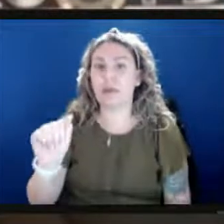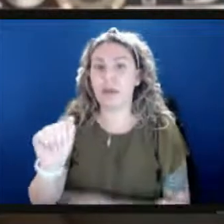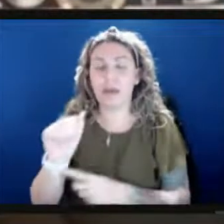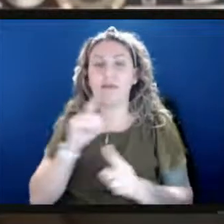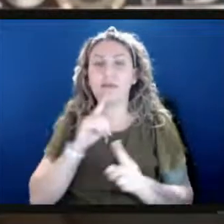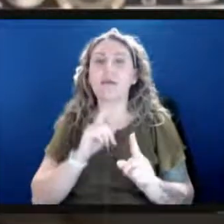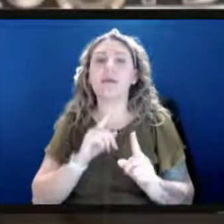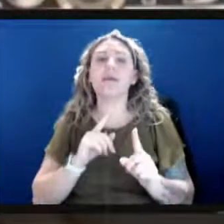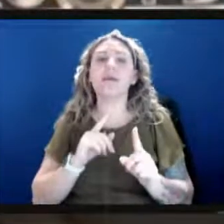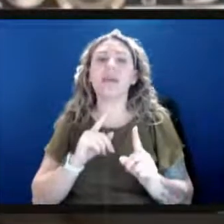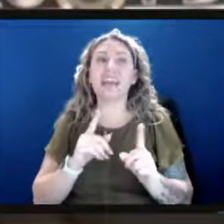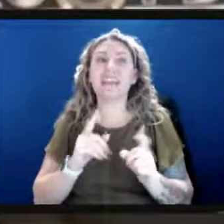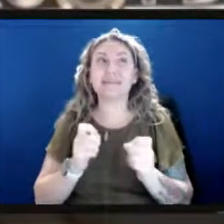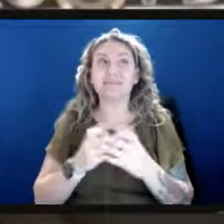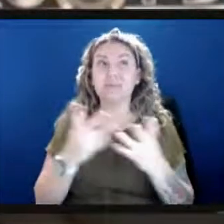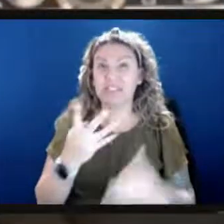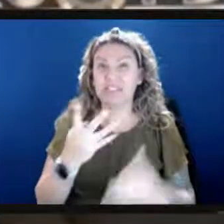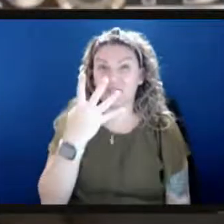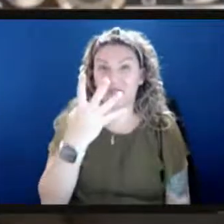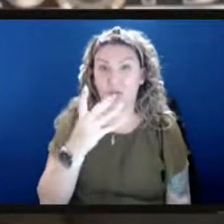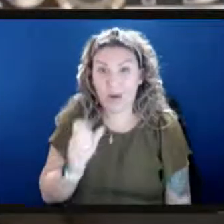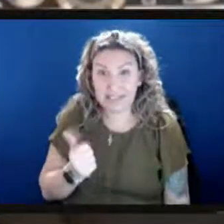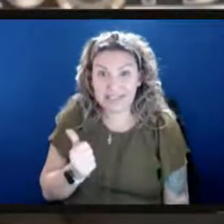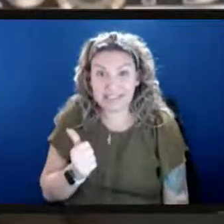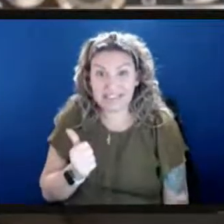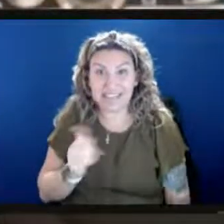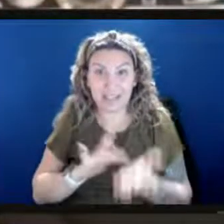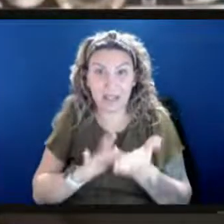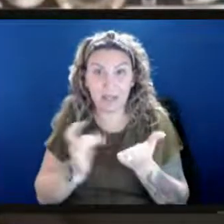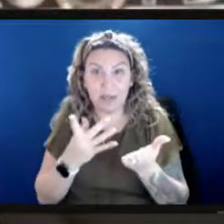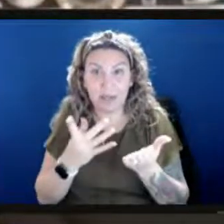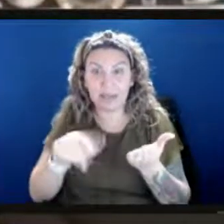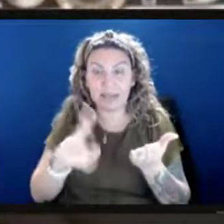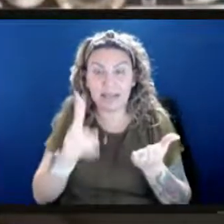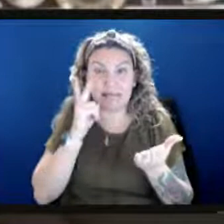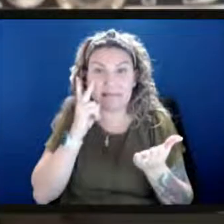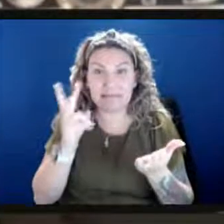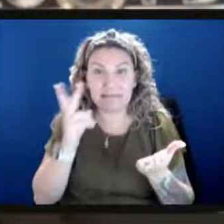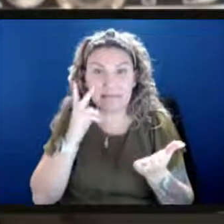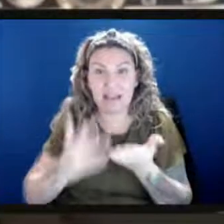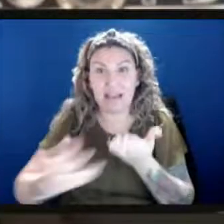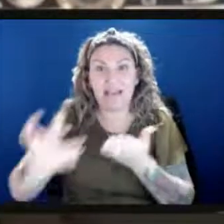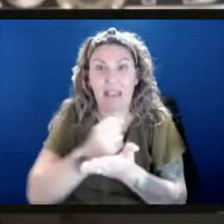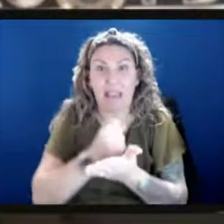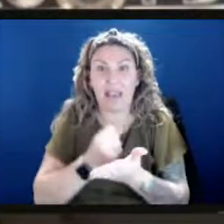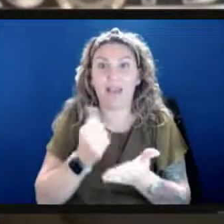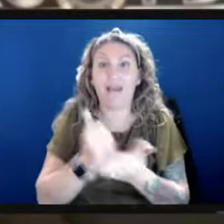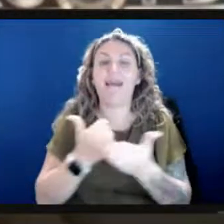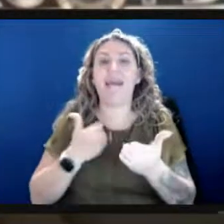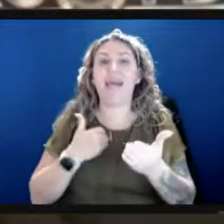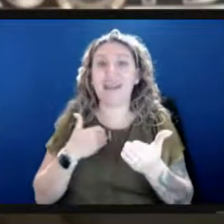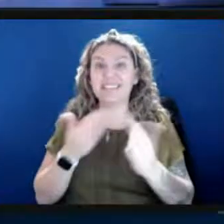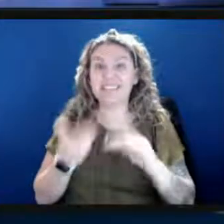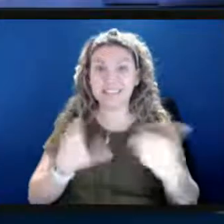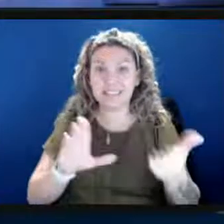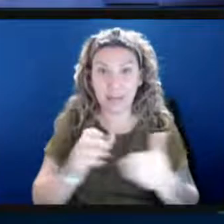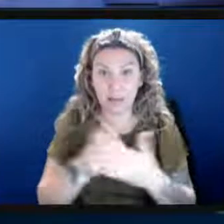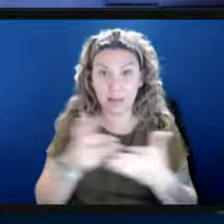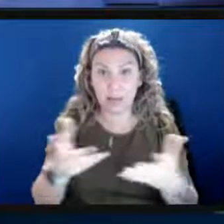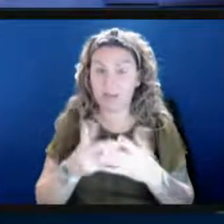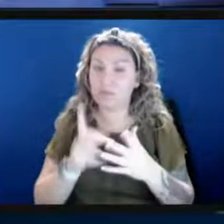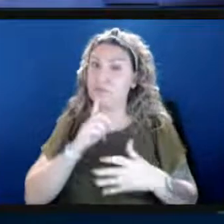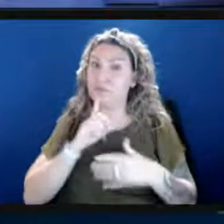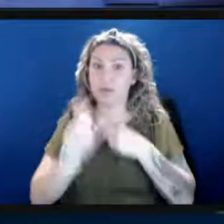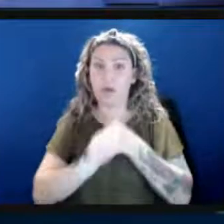4 in 10 of the pills that they seize contain a lethal dose of fentanyl. So it's very, very dangerous.